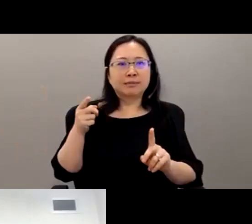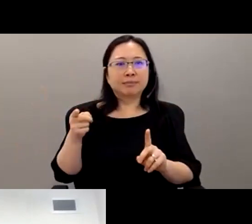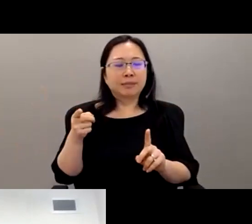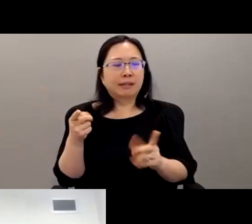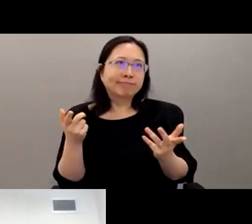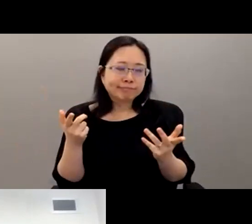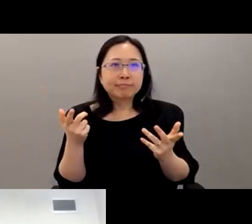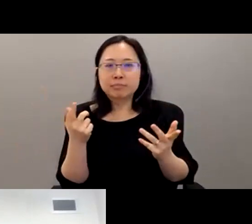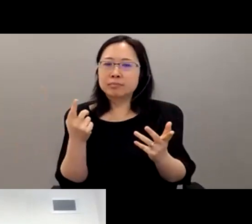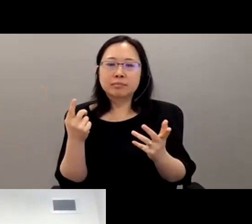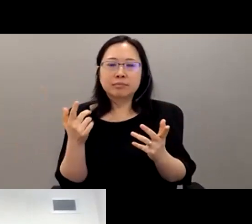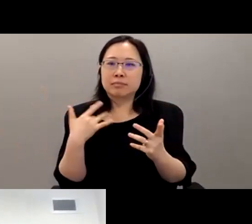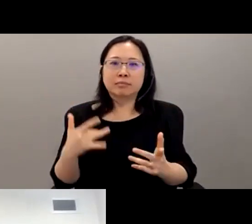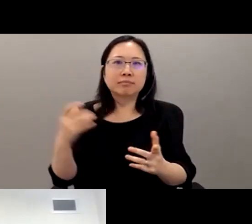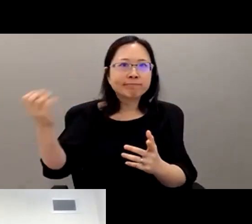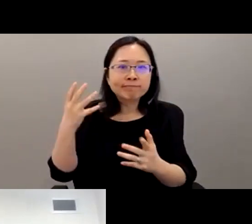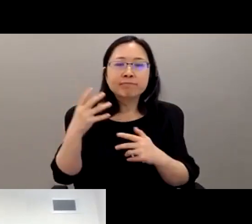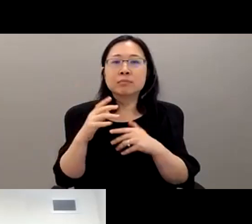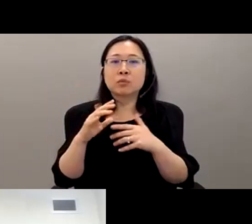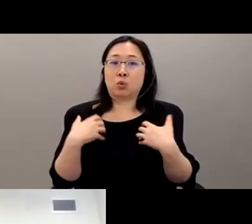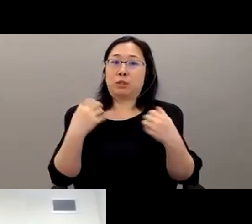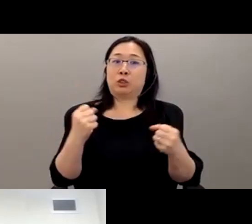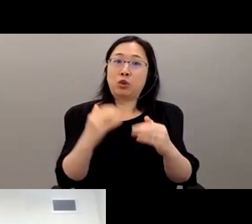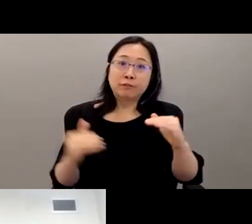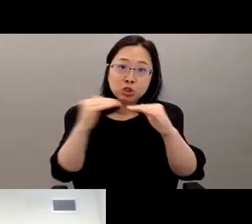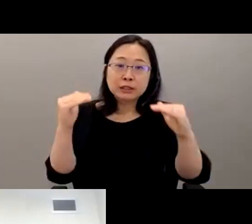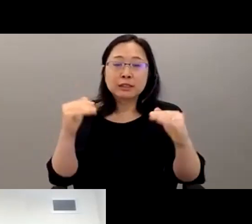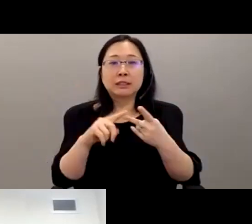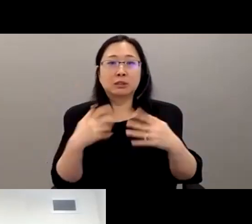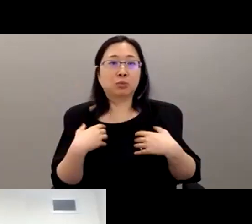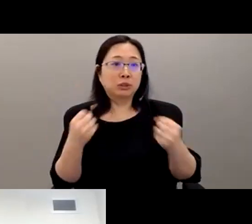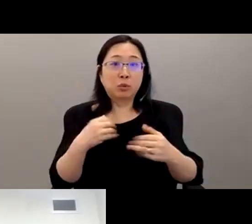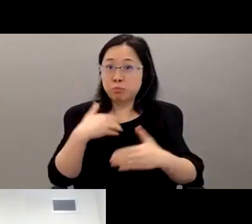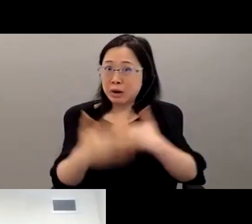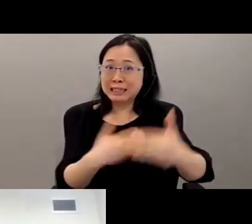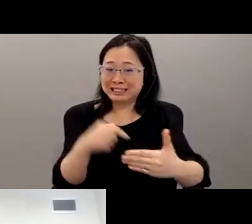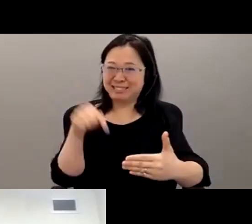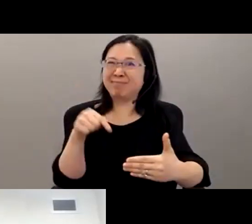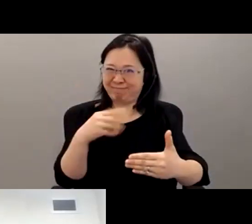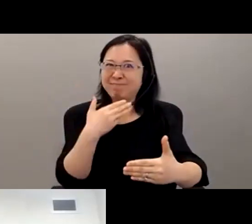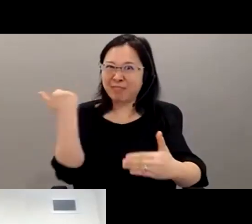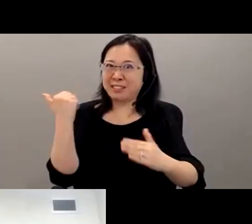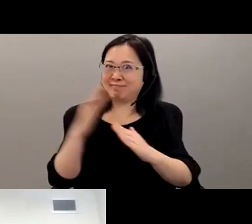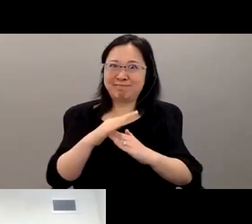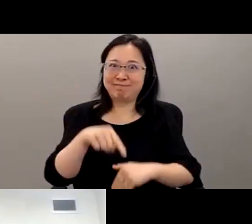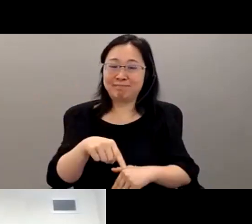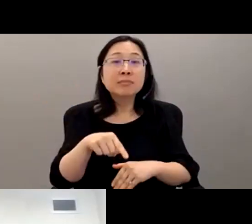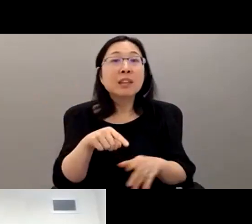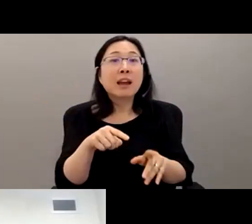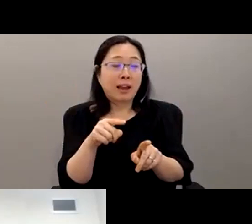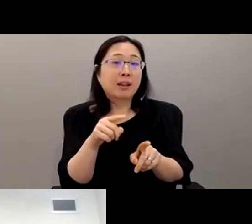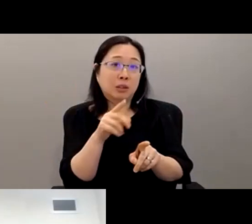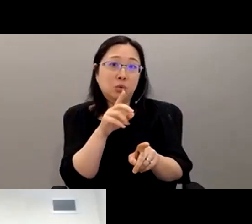some point, we're always told that restorative justice and restorative practice are best practices, and that it's really great to have an